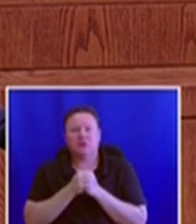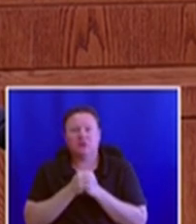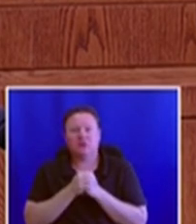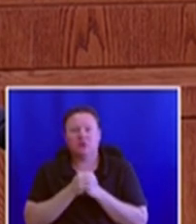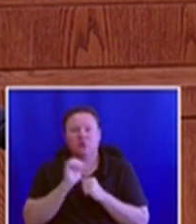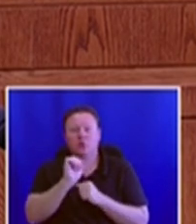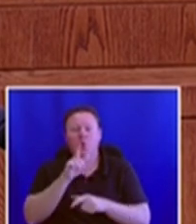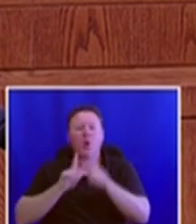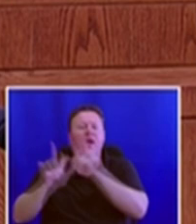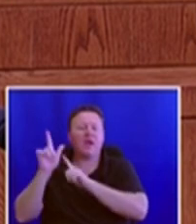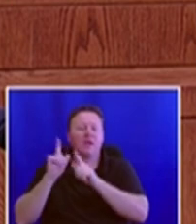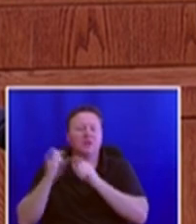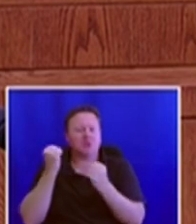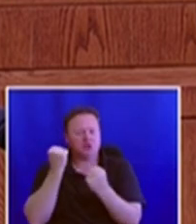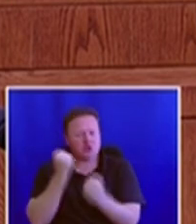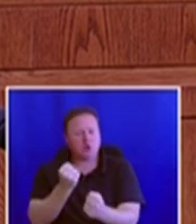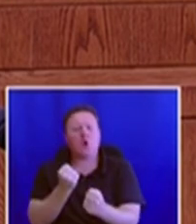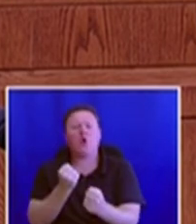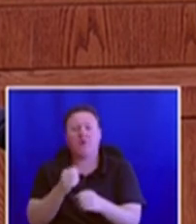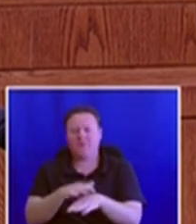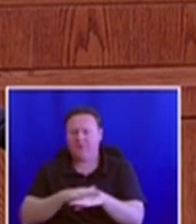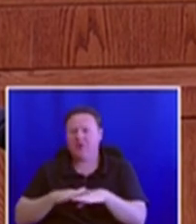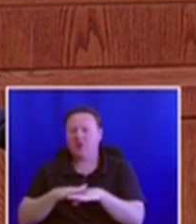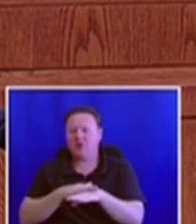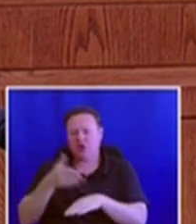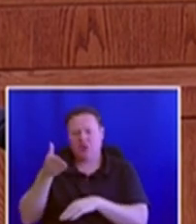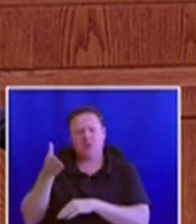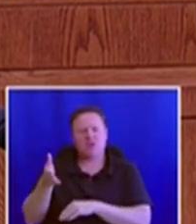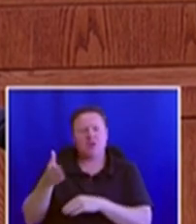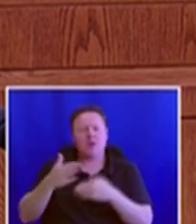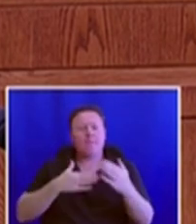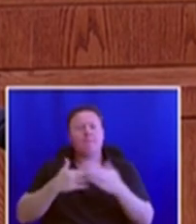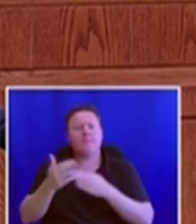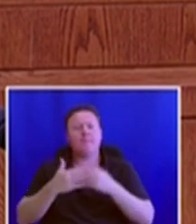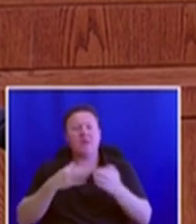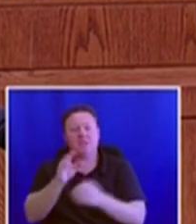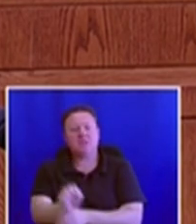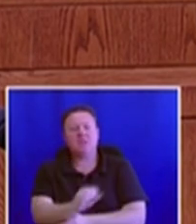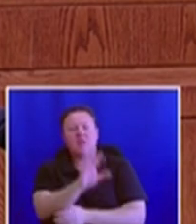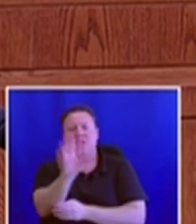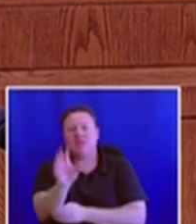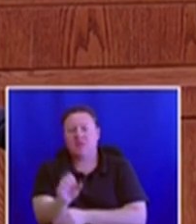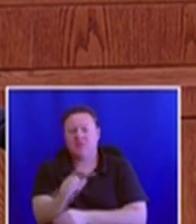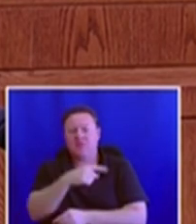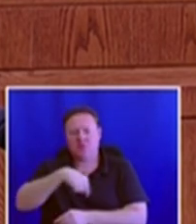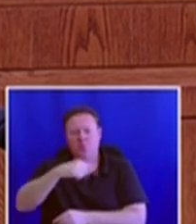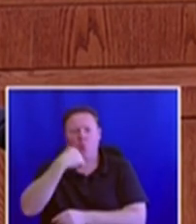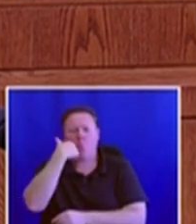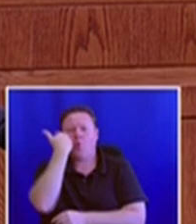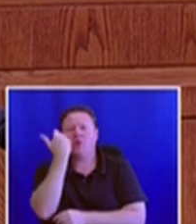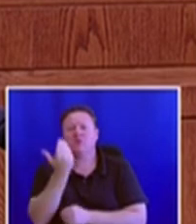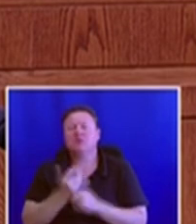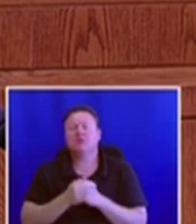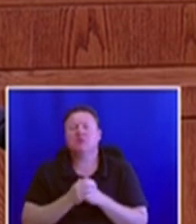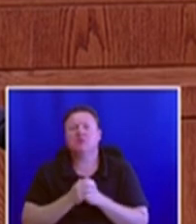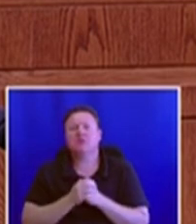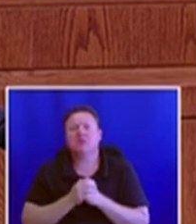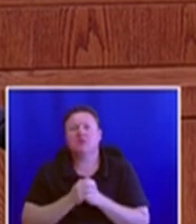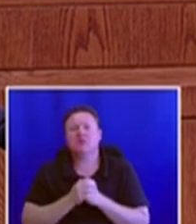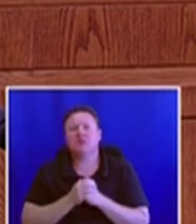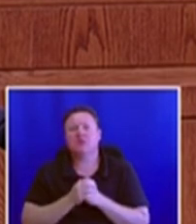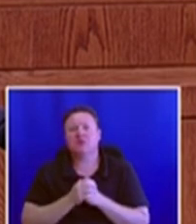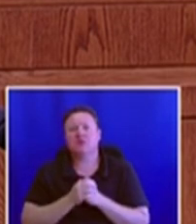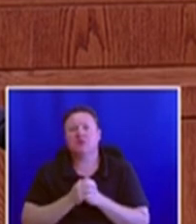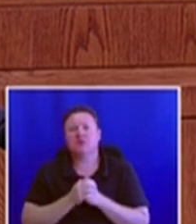and a strong foundation on which to build the South Africa that we want. It was a